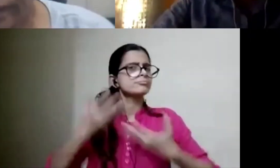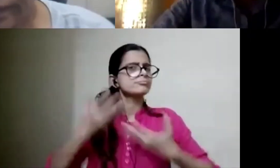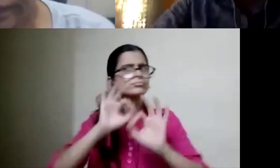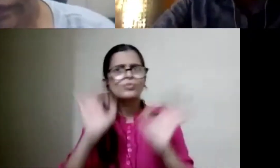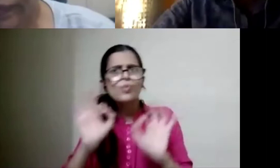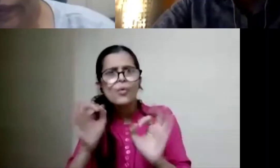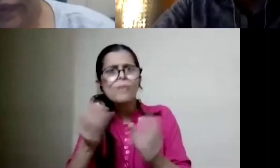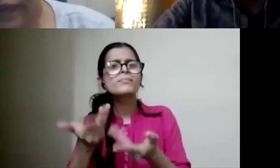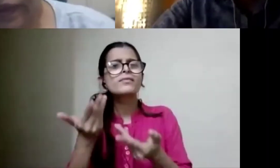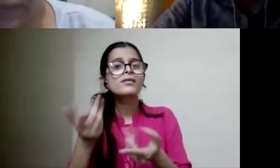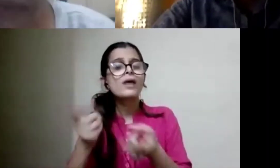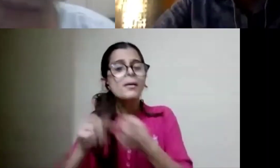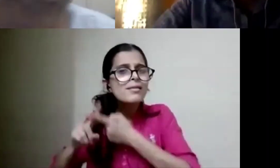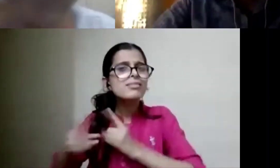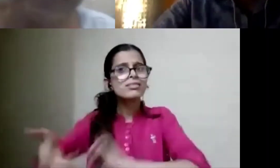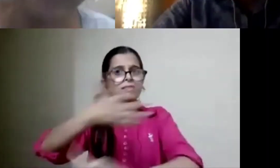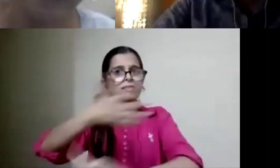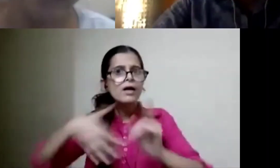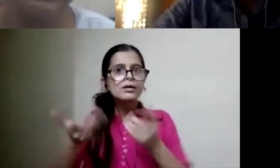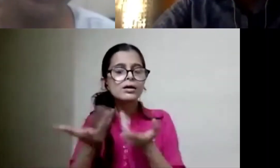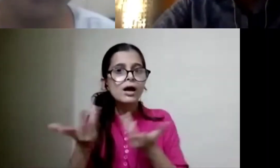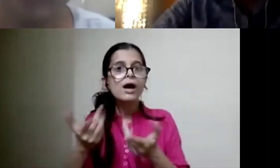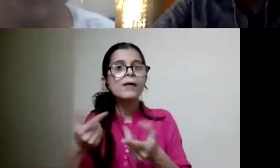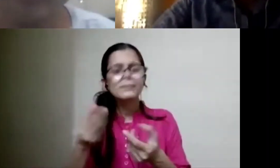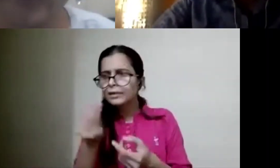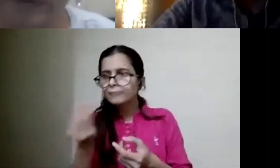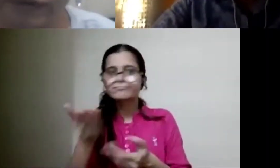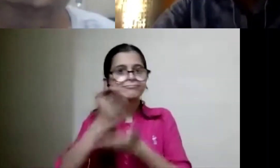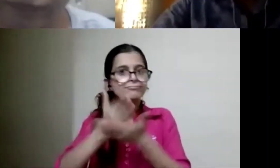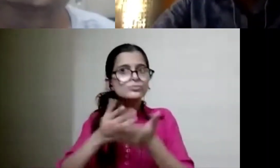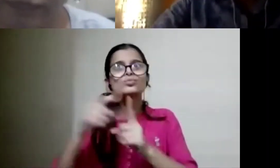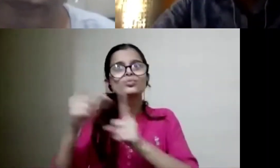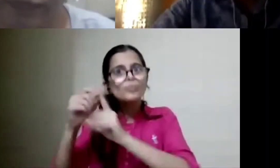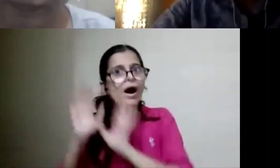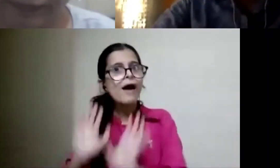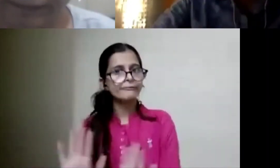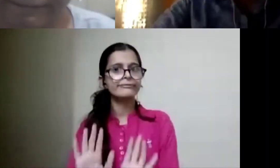situations. But at the same time, there are some of us who do it.